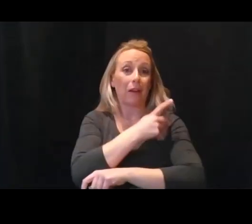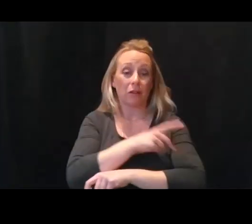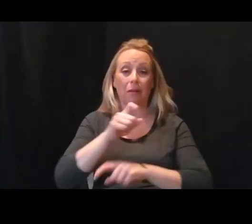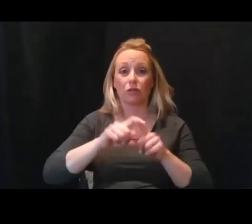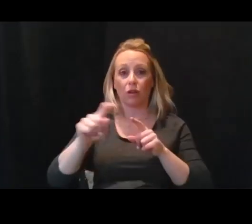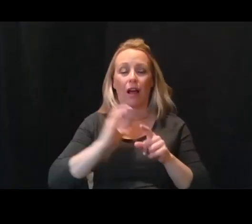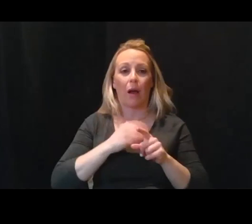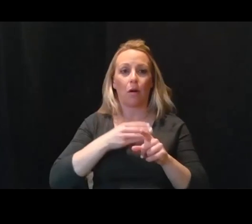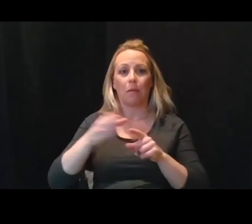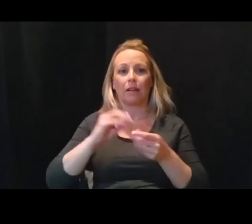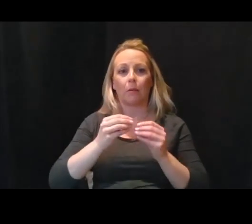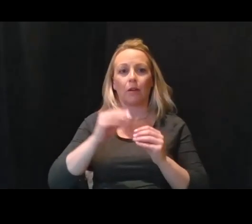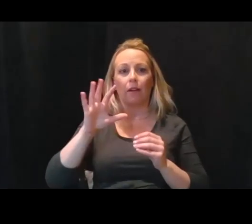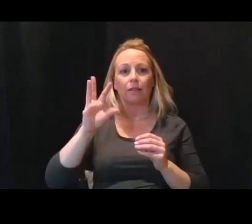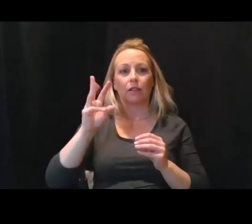number at